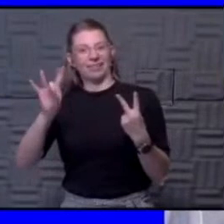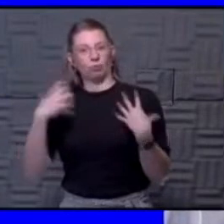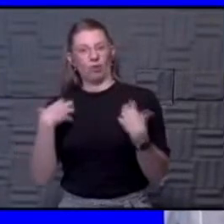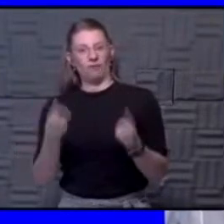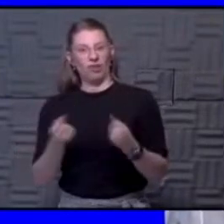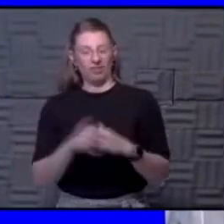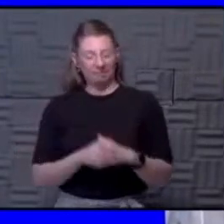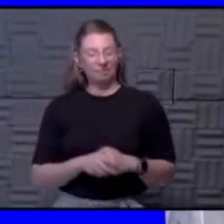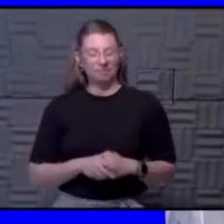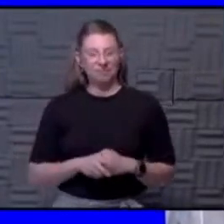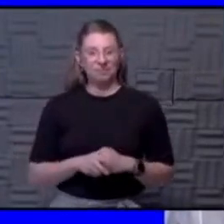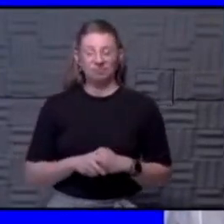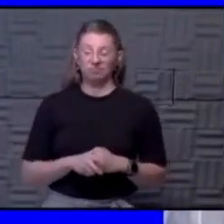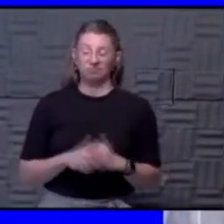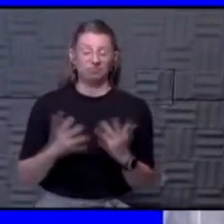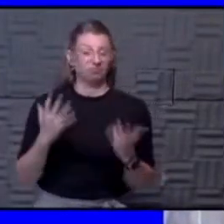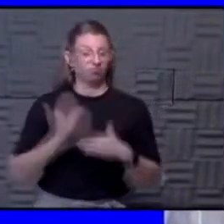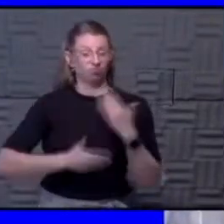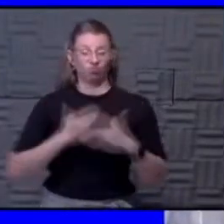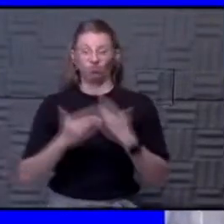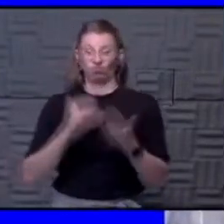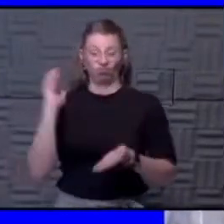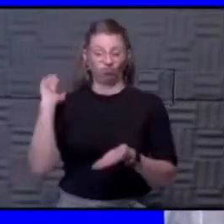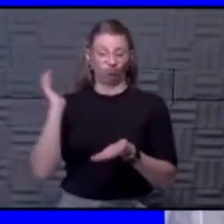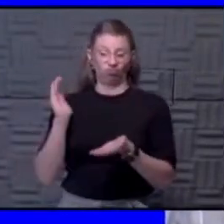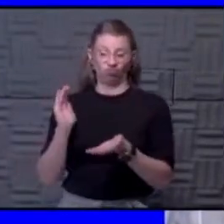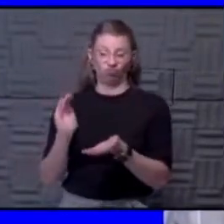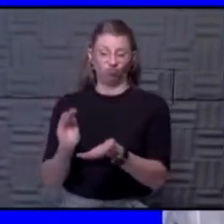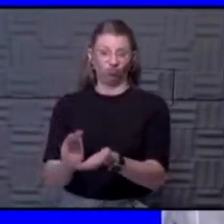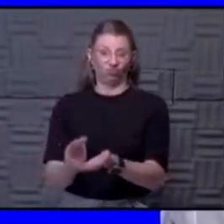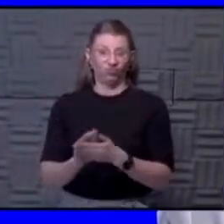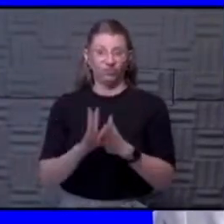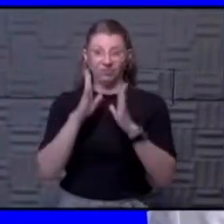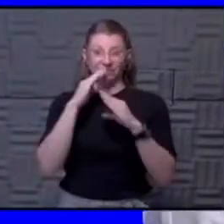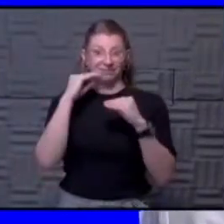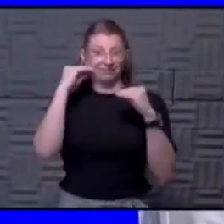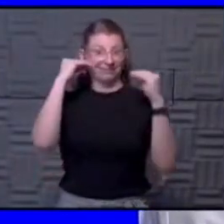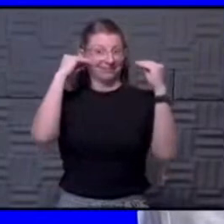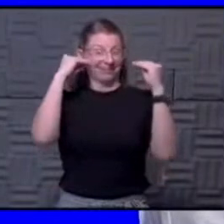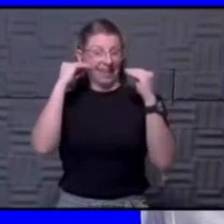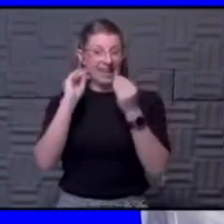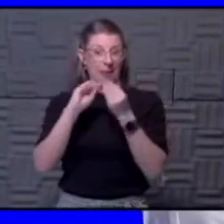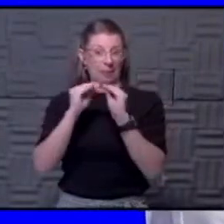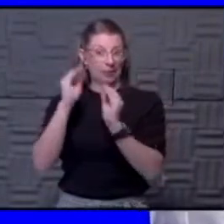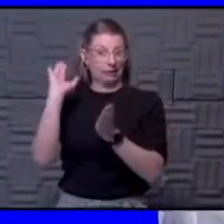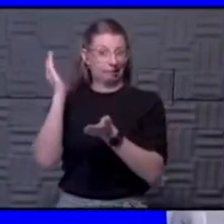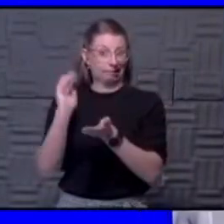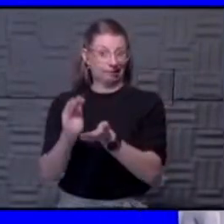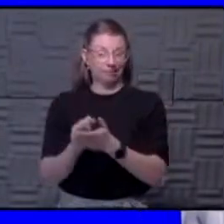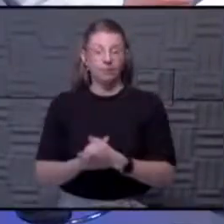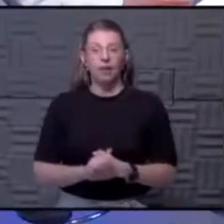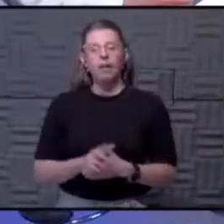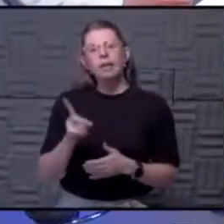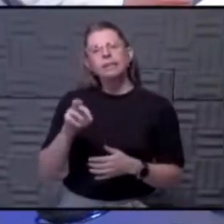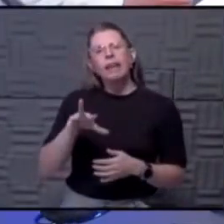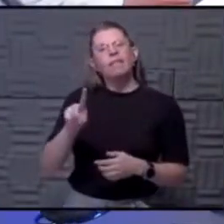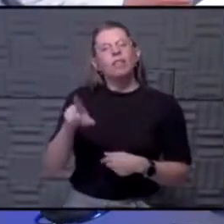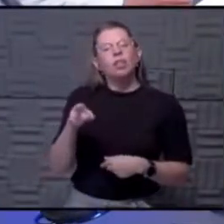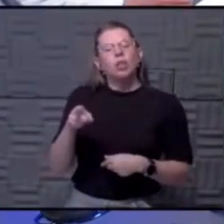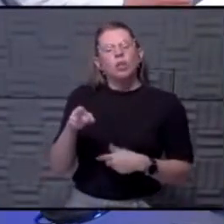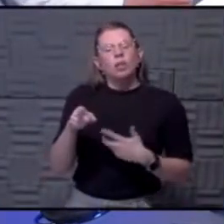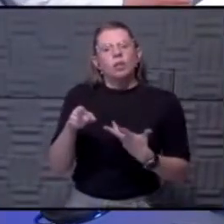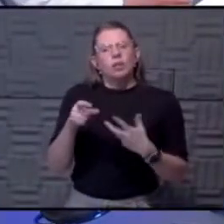So we just keep getting, bigger smiles on our face as those numbers continue to decrease. David, you're like the guy of